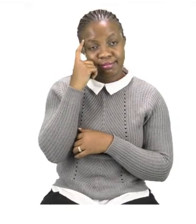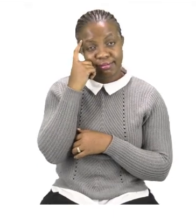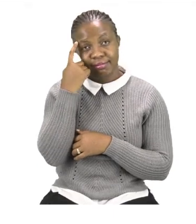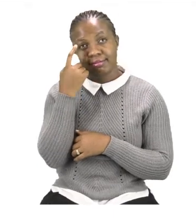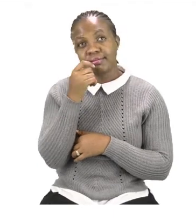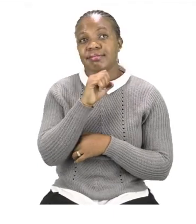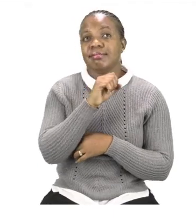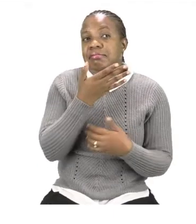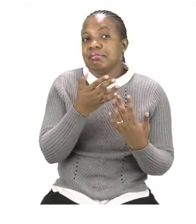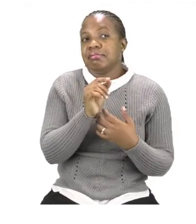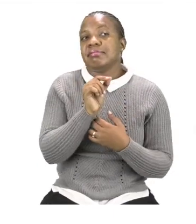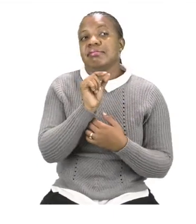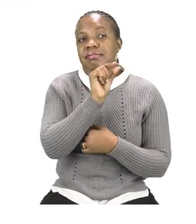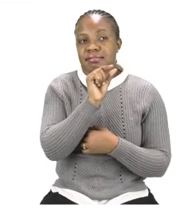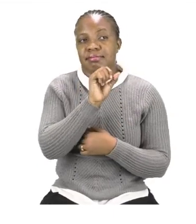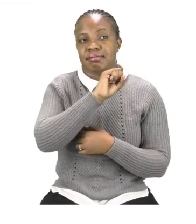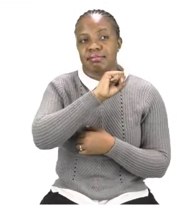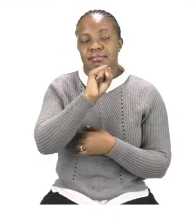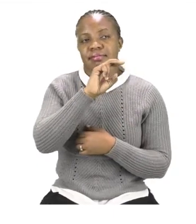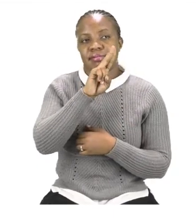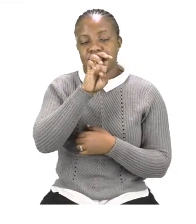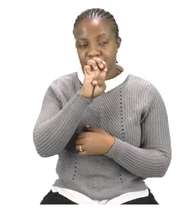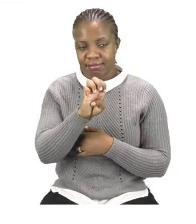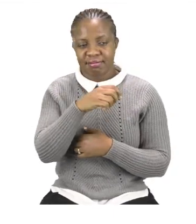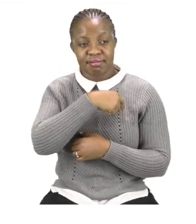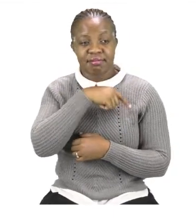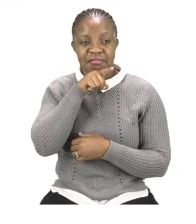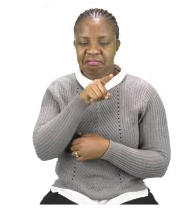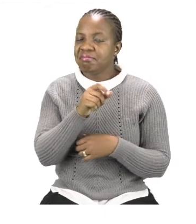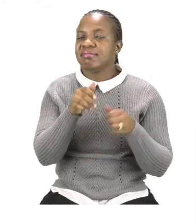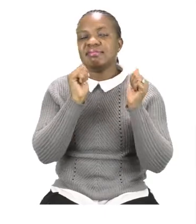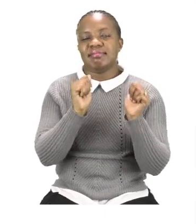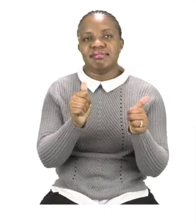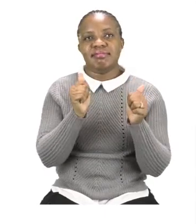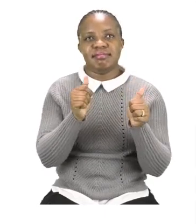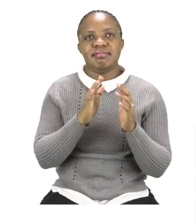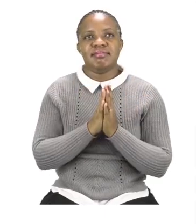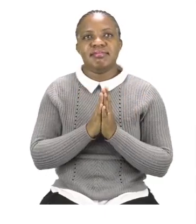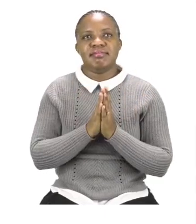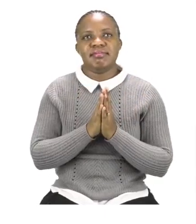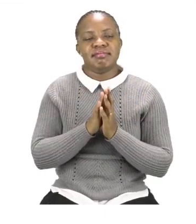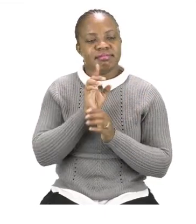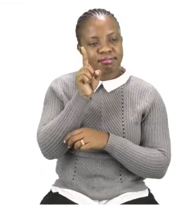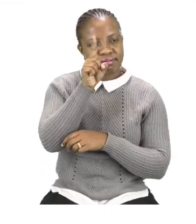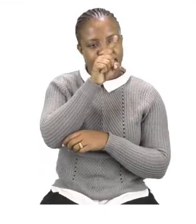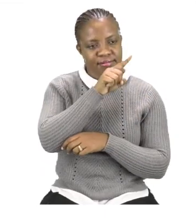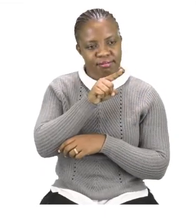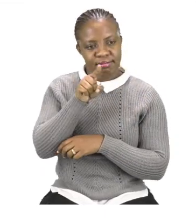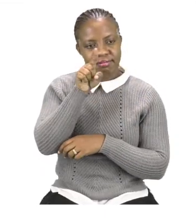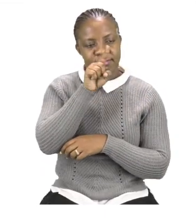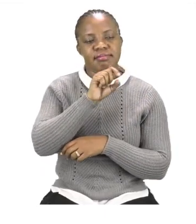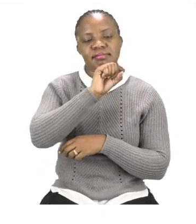she, well done. Good job. I'd like you to please circle the word